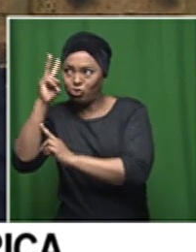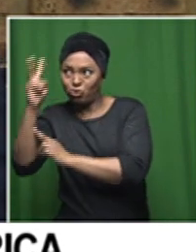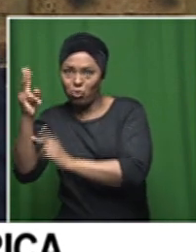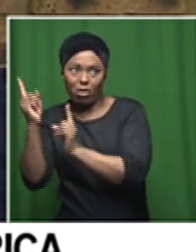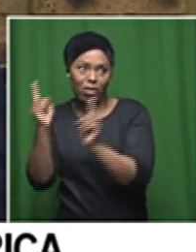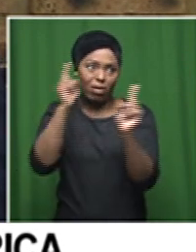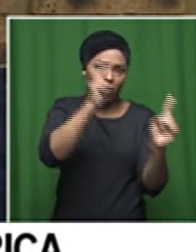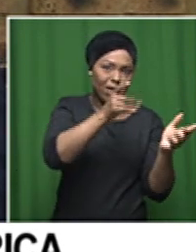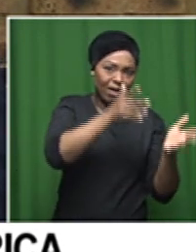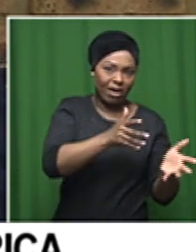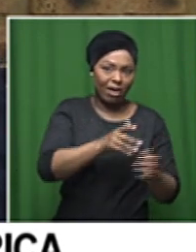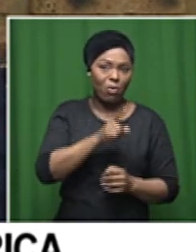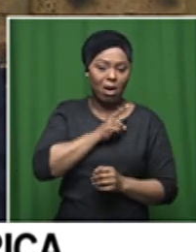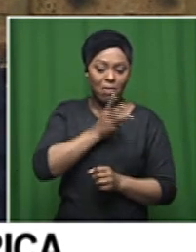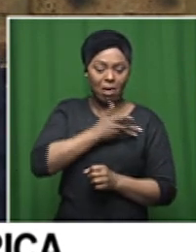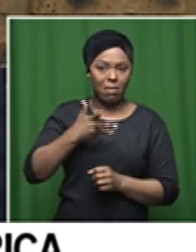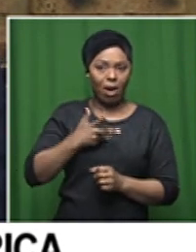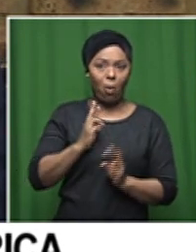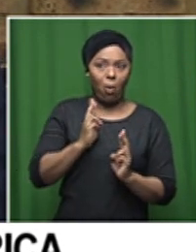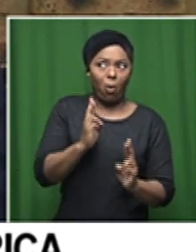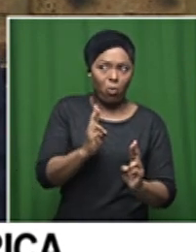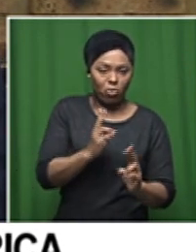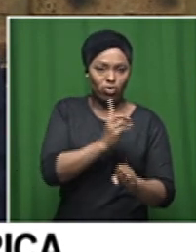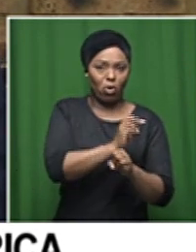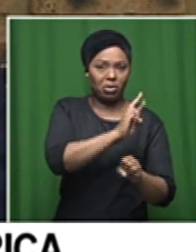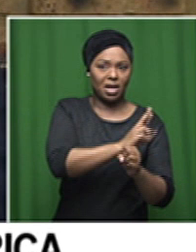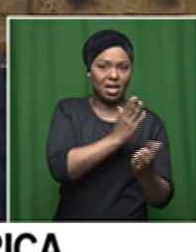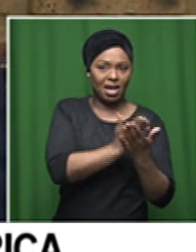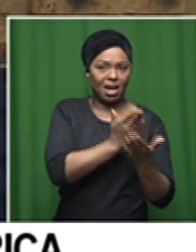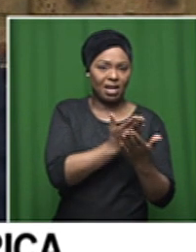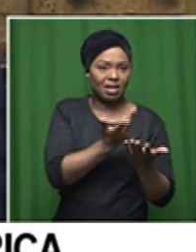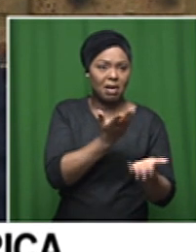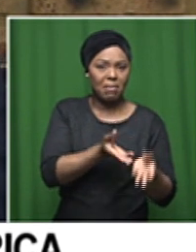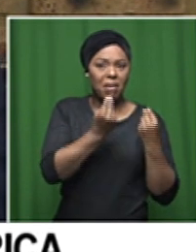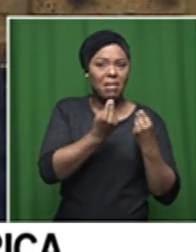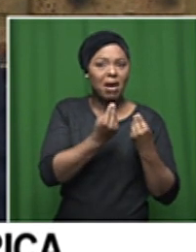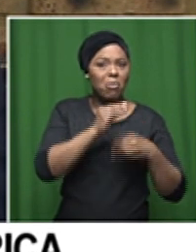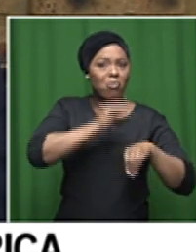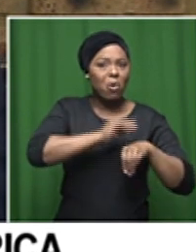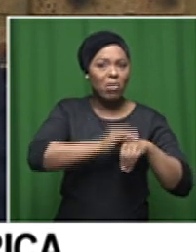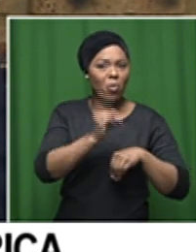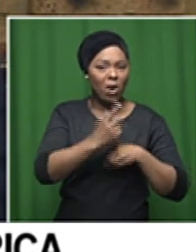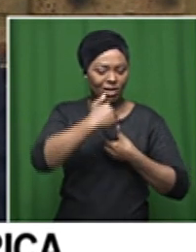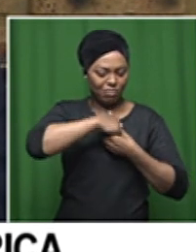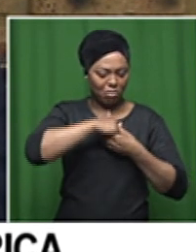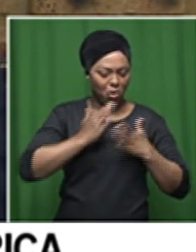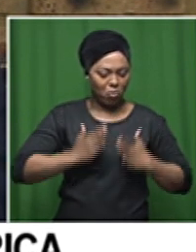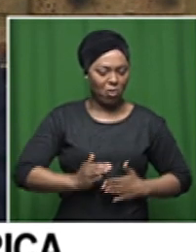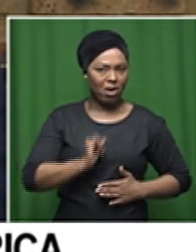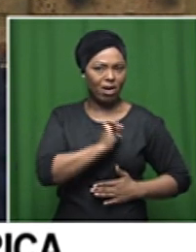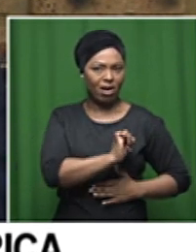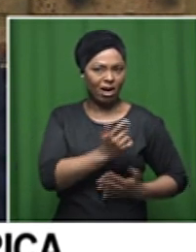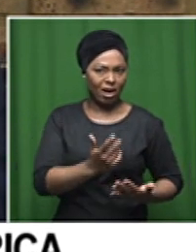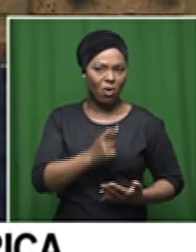had high hopes that the doctors will finally find out what's giving her the problem, because there are things that she can't do. She's had